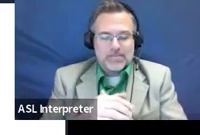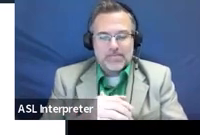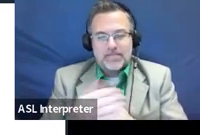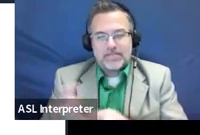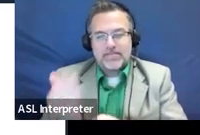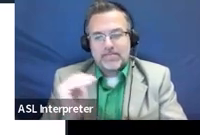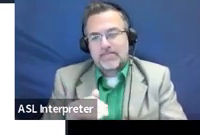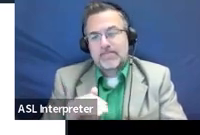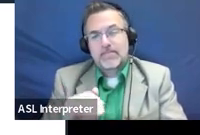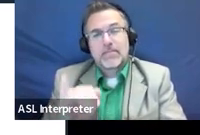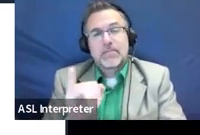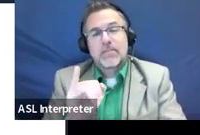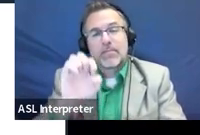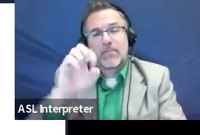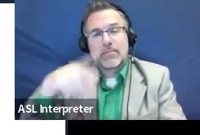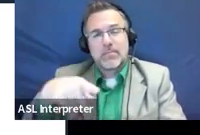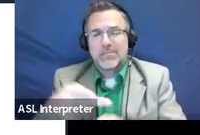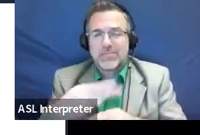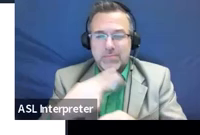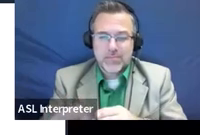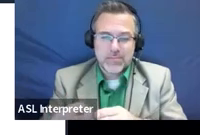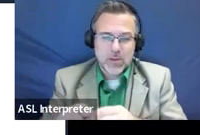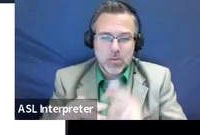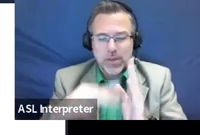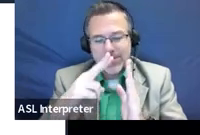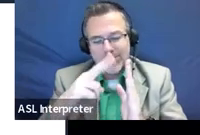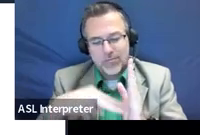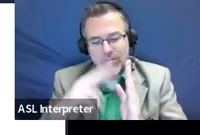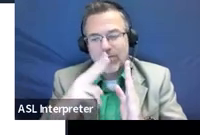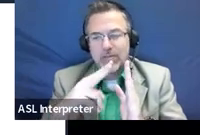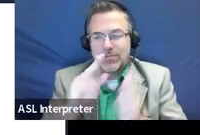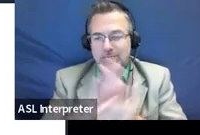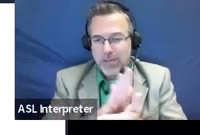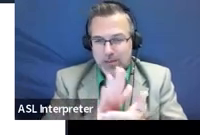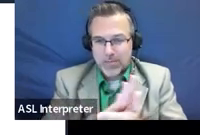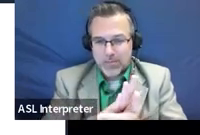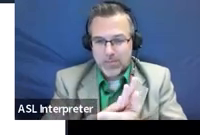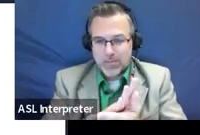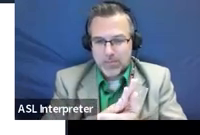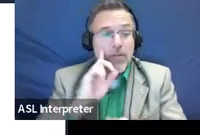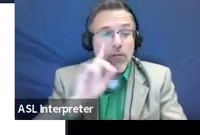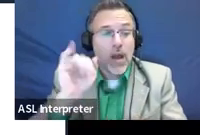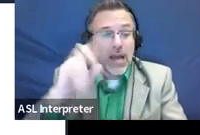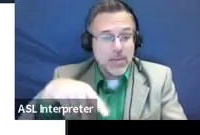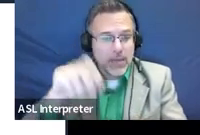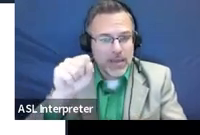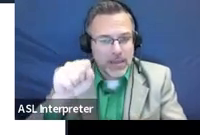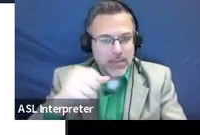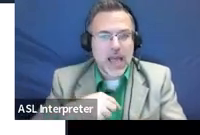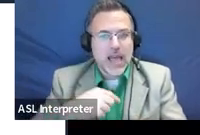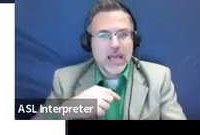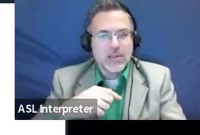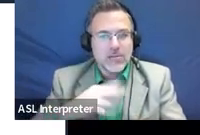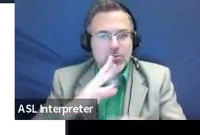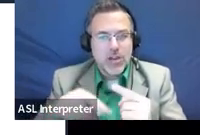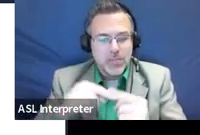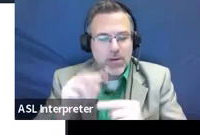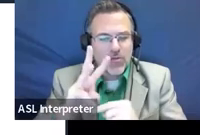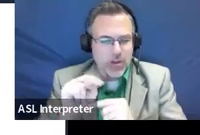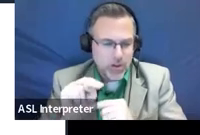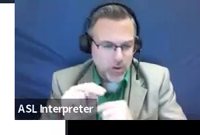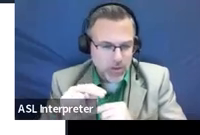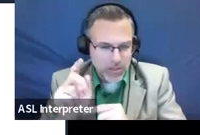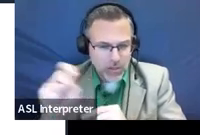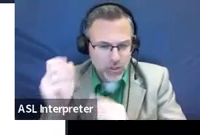This is our IEP quick reference document. Yeah, for the IEP. I have been talking about the written notice quick reference